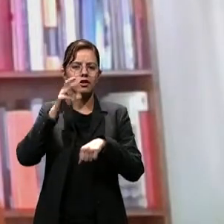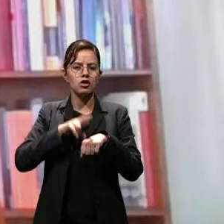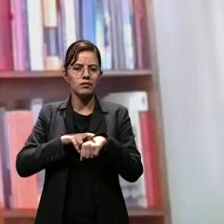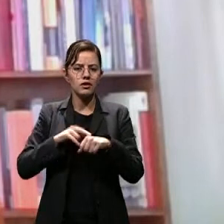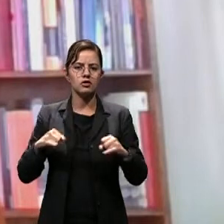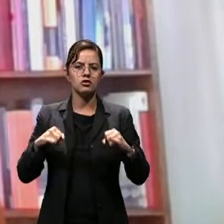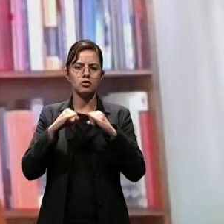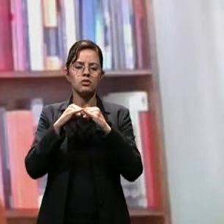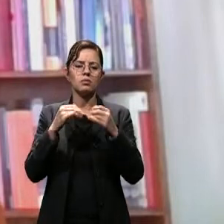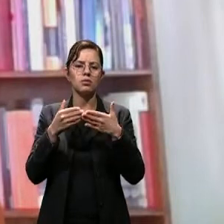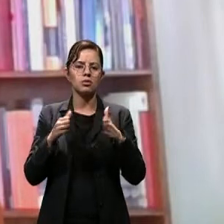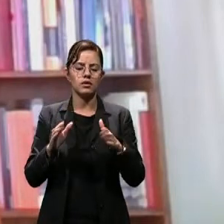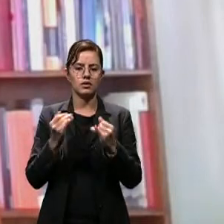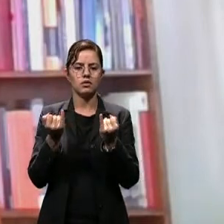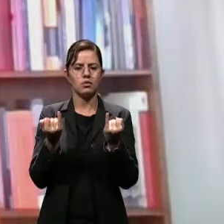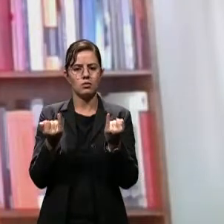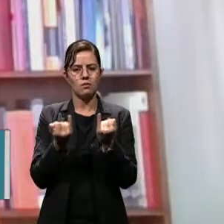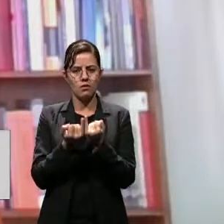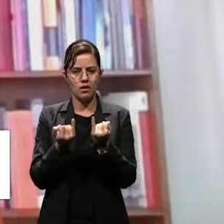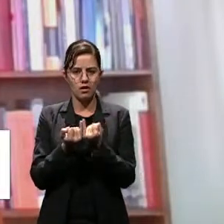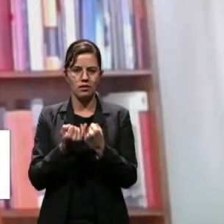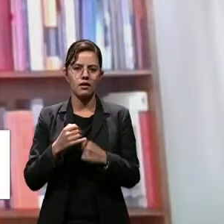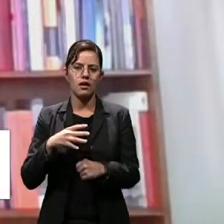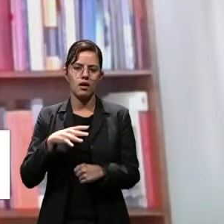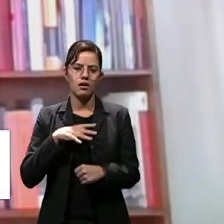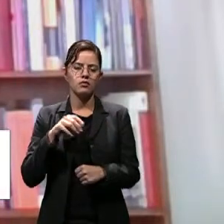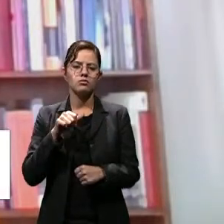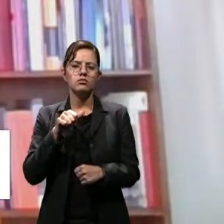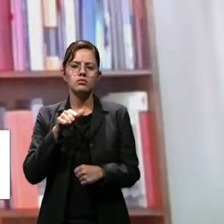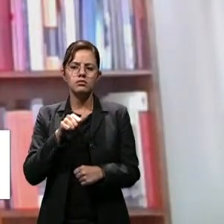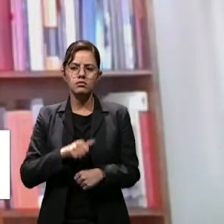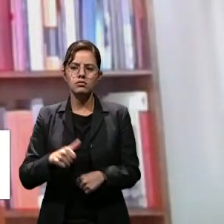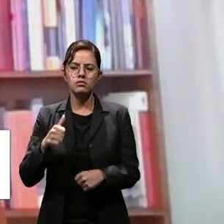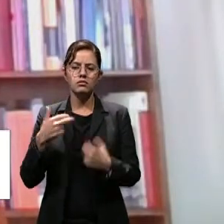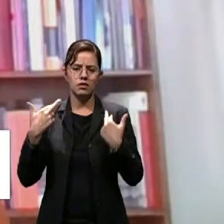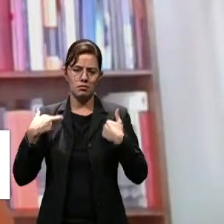directive positions of public institutions where